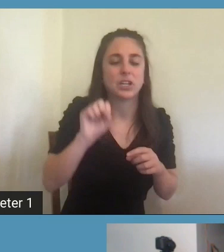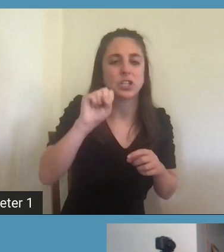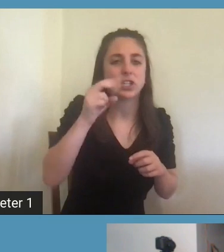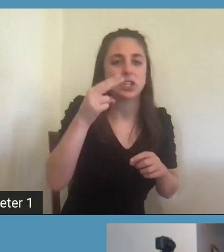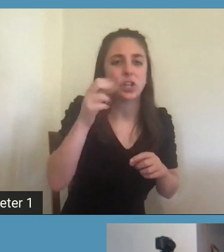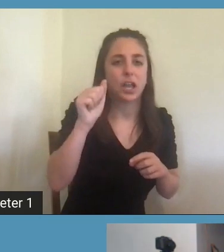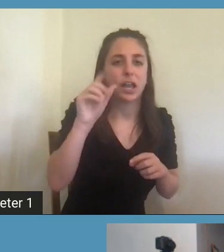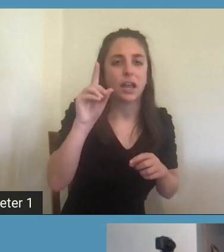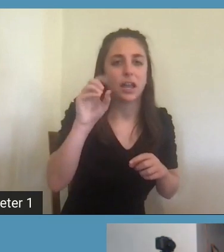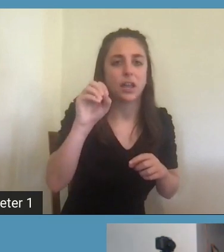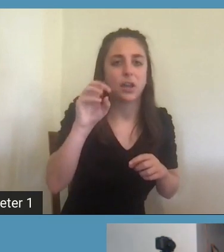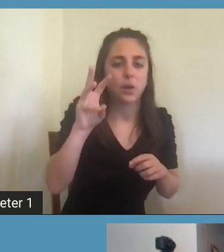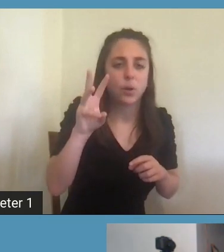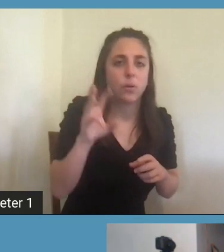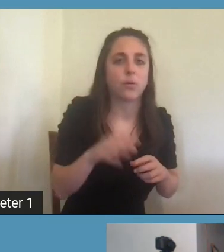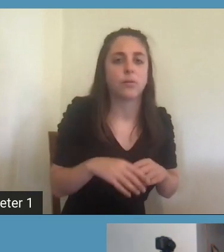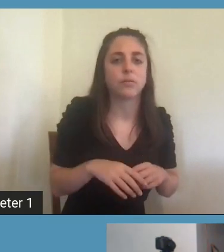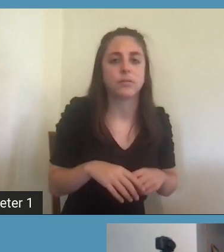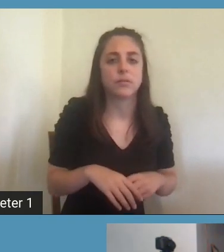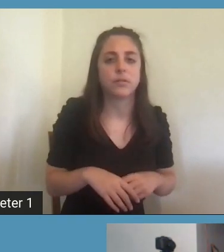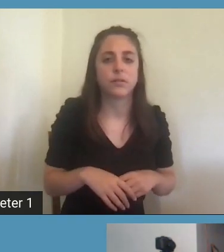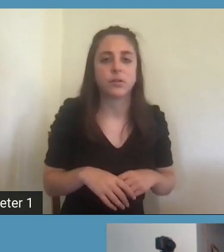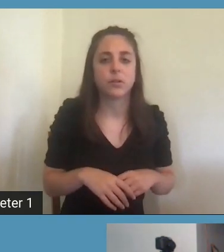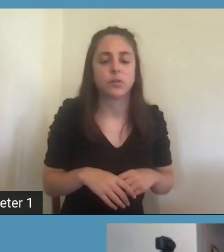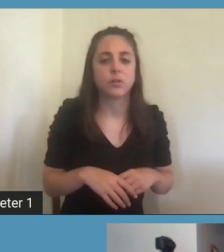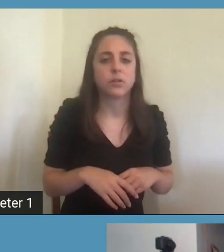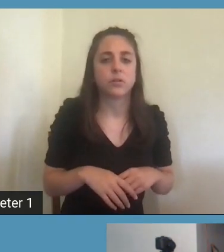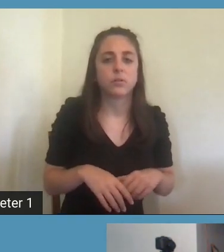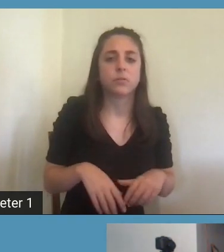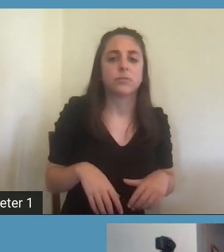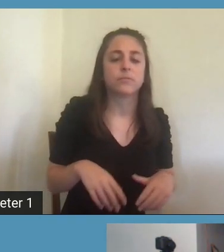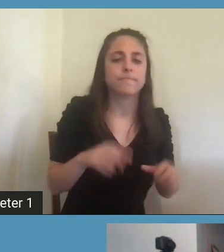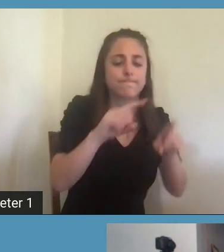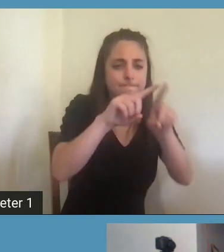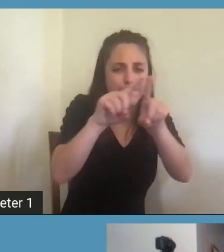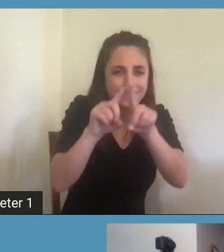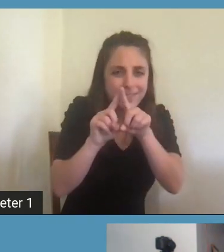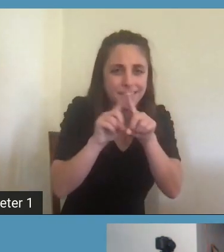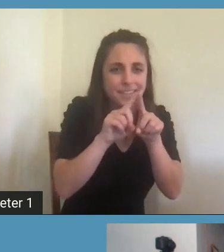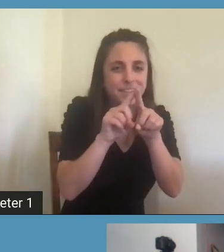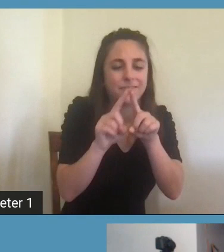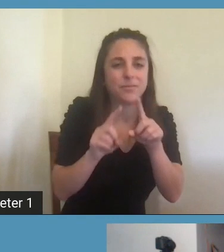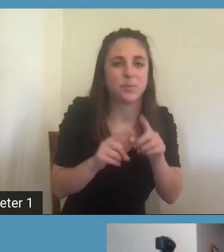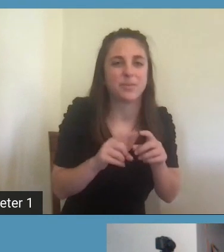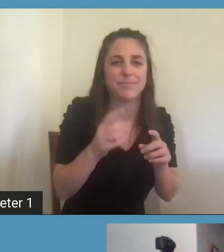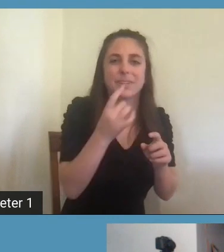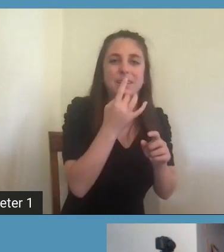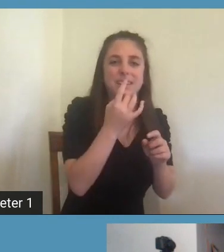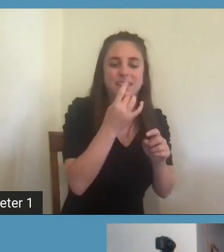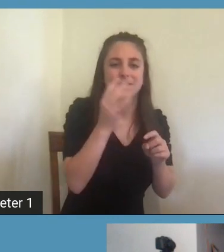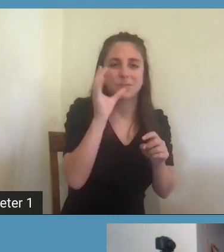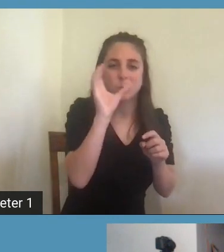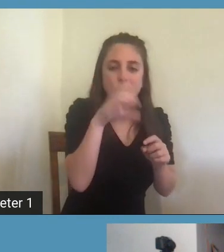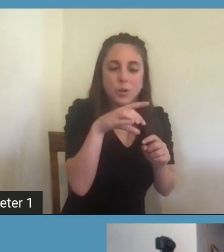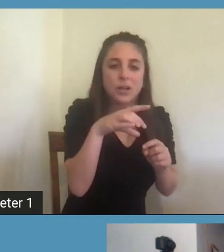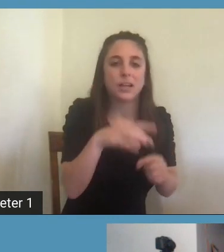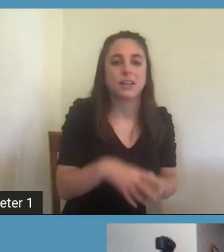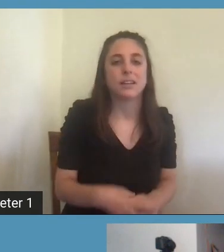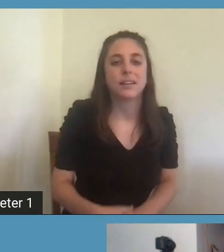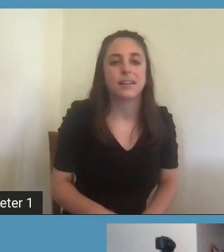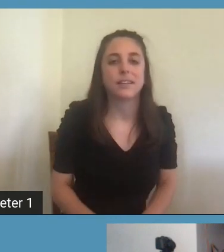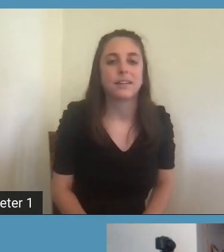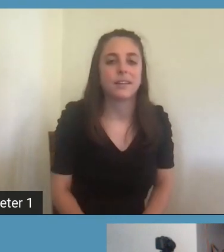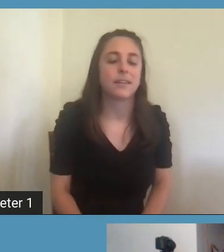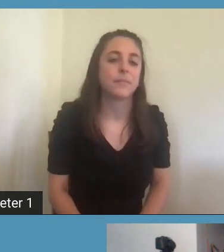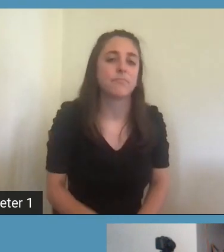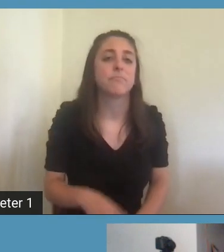the LEDs, there's a whole bunch of different little teeny tiny shadows in there. I can notice that. Some people don't notice that,